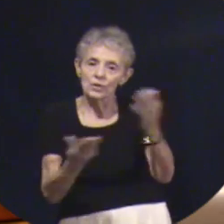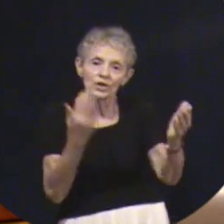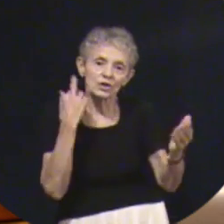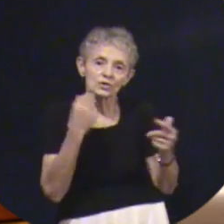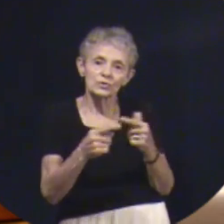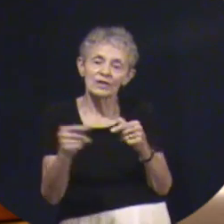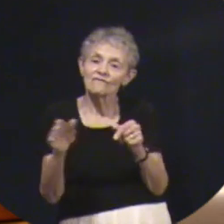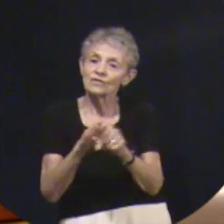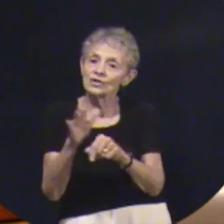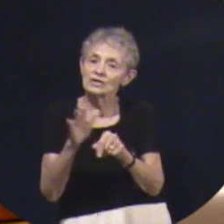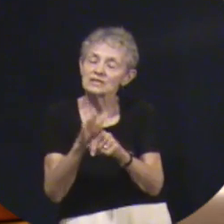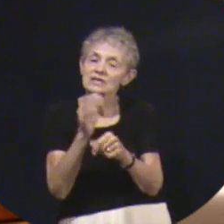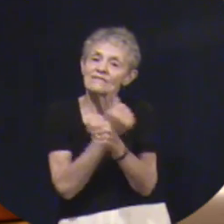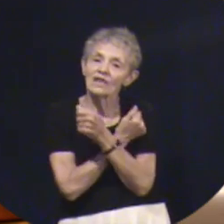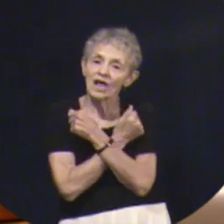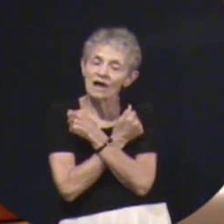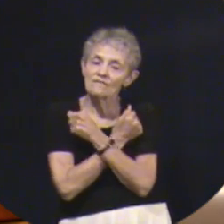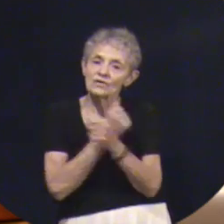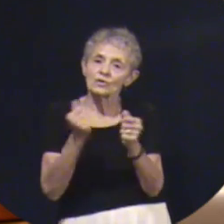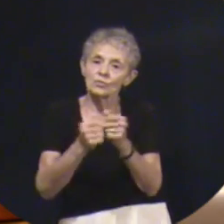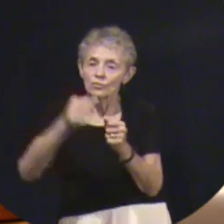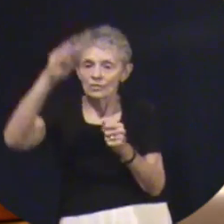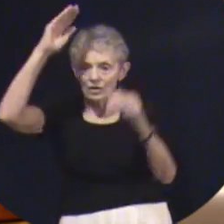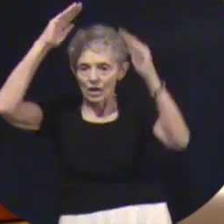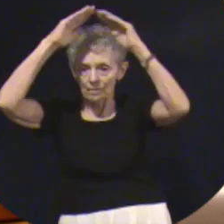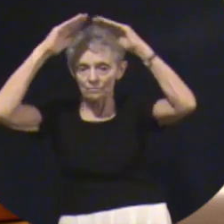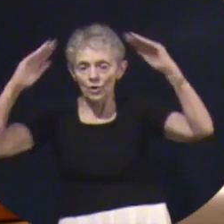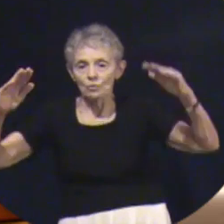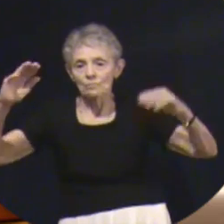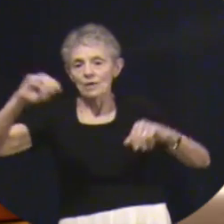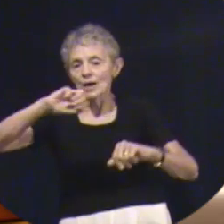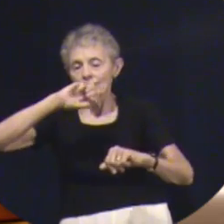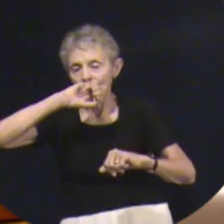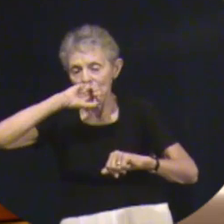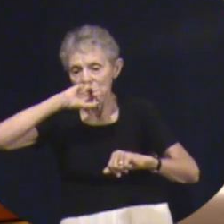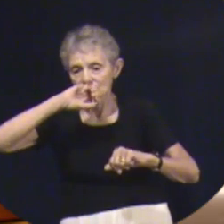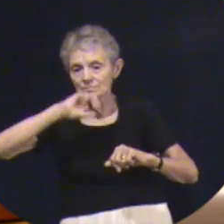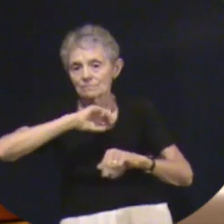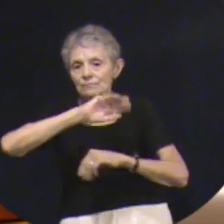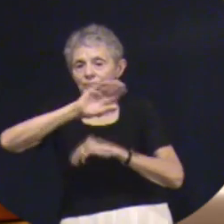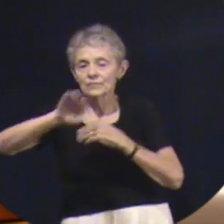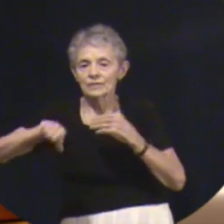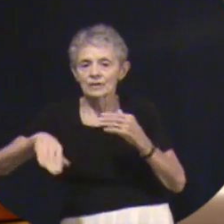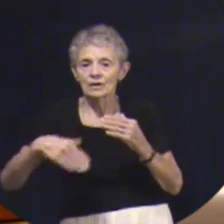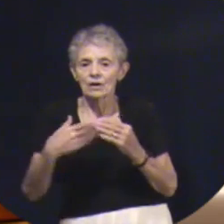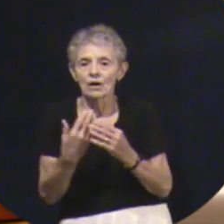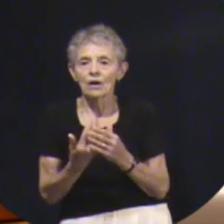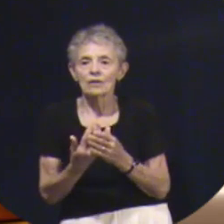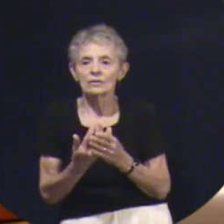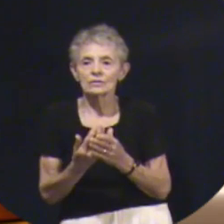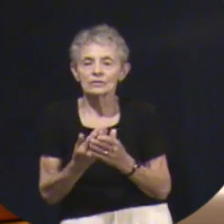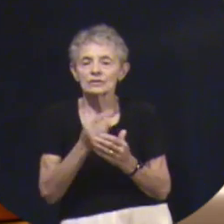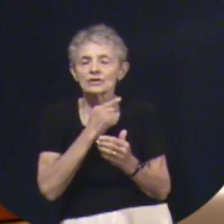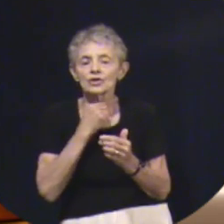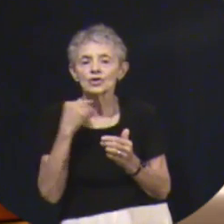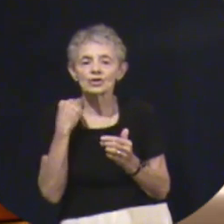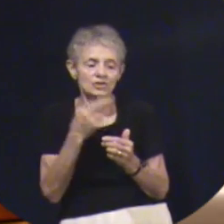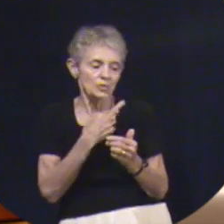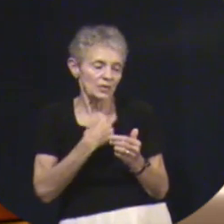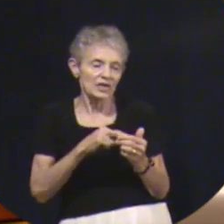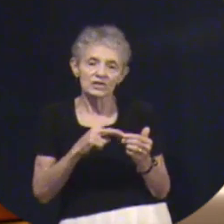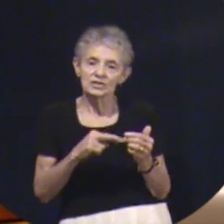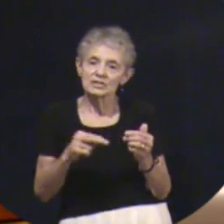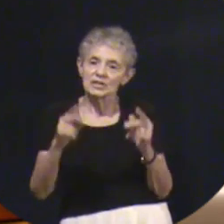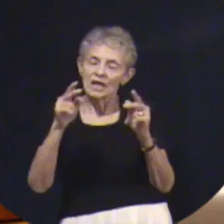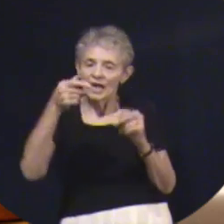of charity, together with Francis, our Pope, John, our Bishop, all the clergy,